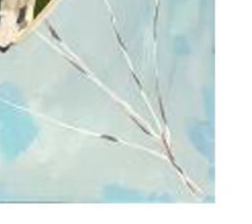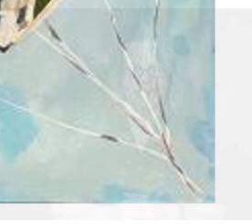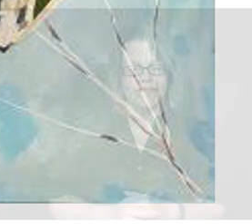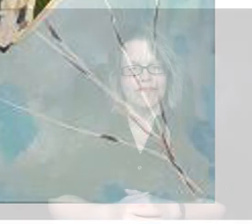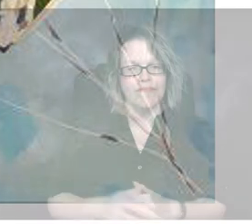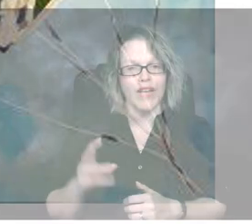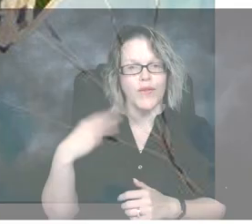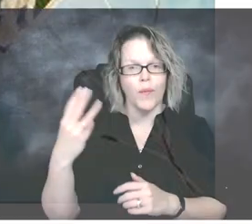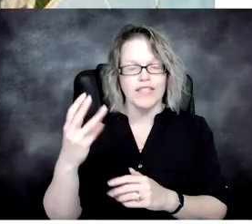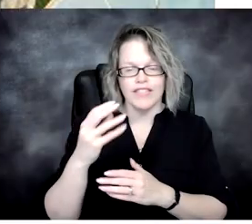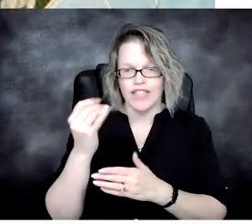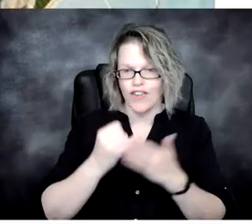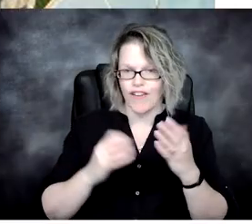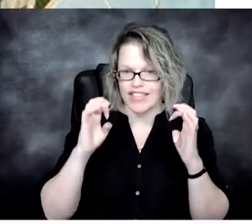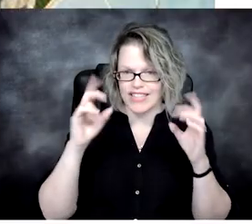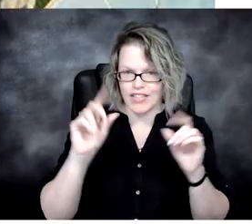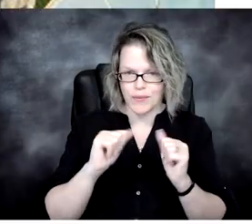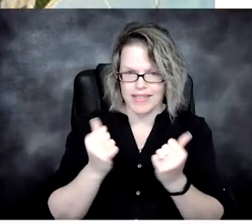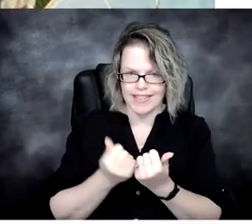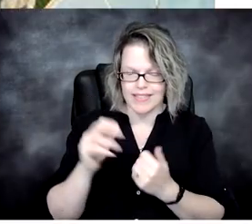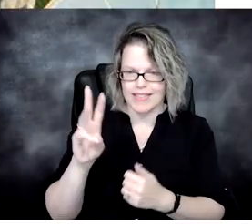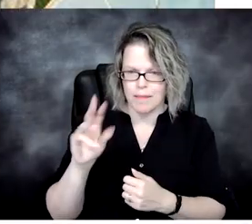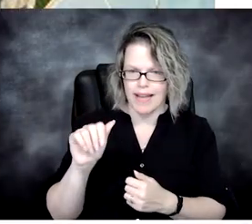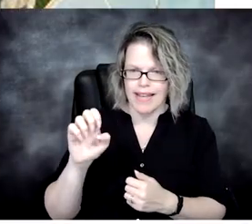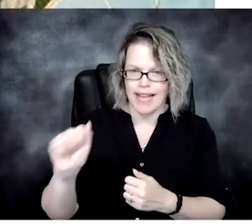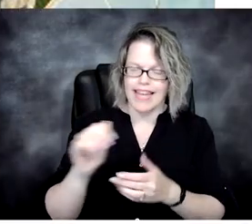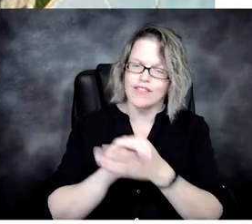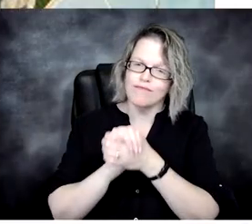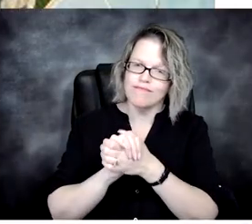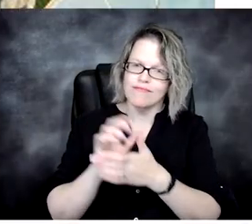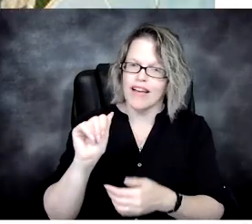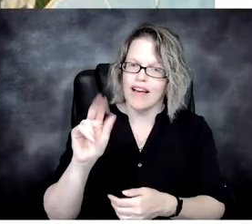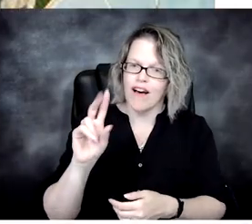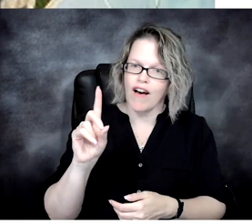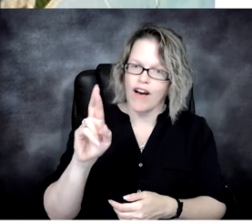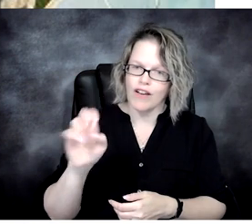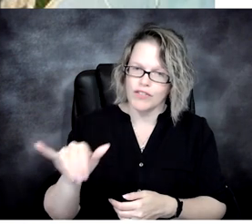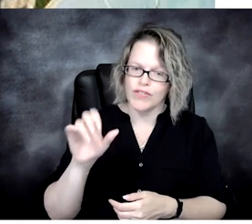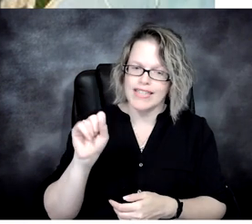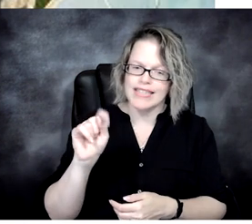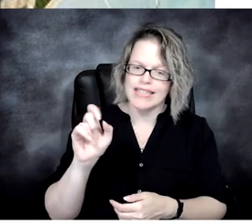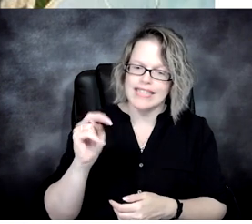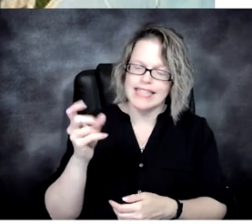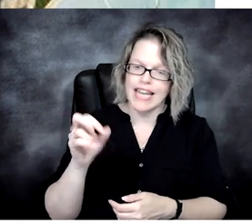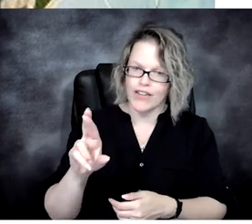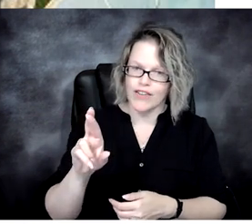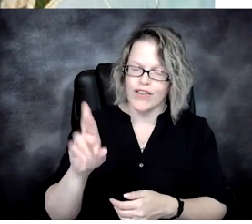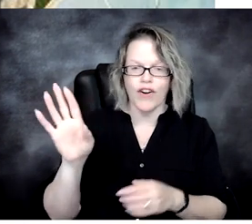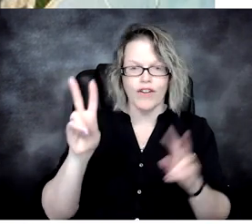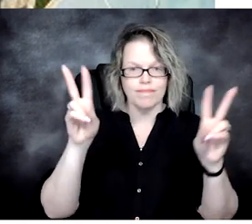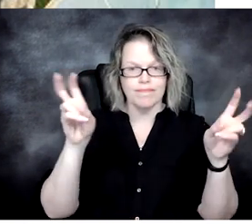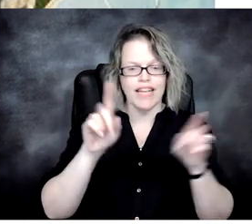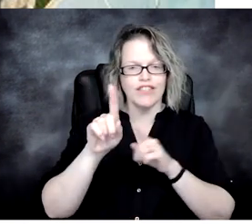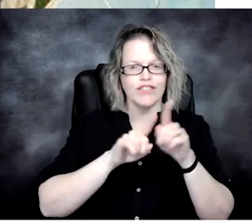The Washington Art Education Association wants to congratulate Audrey Stenger on her artwork Star Balloons for being